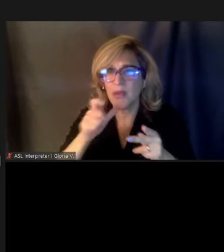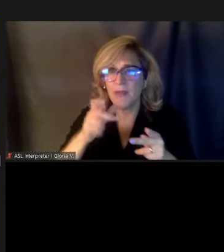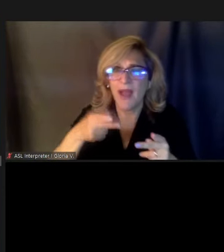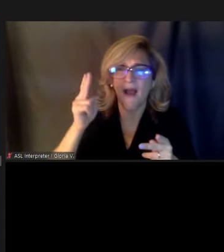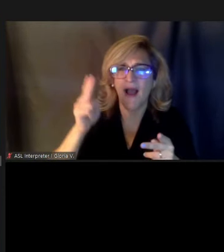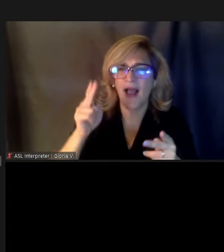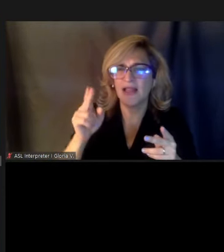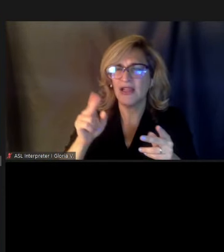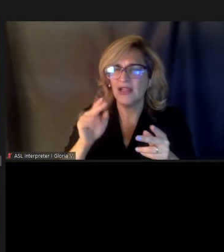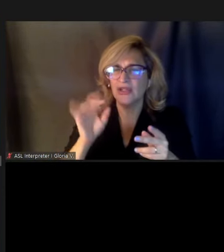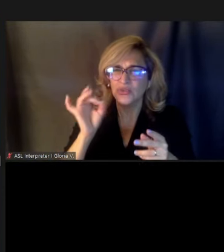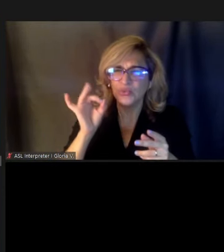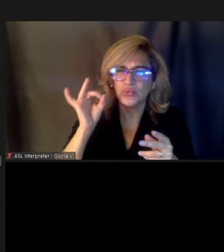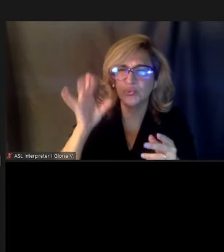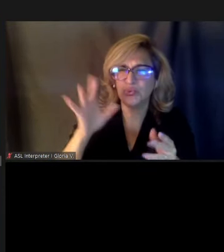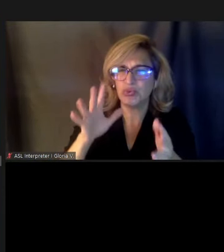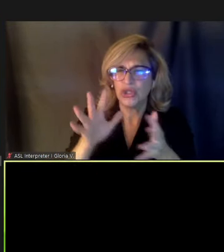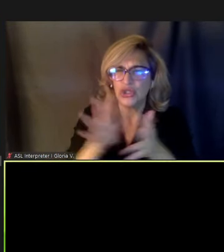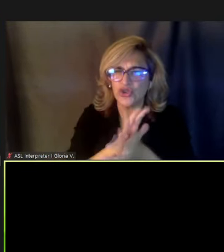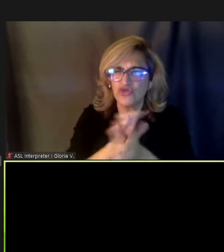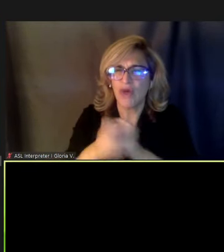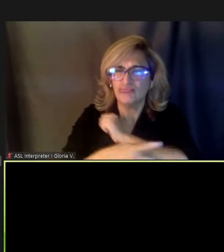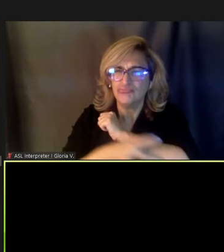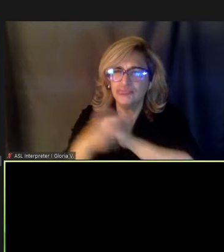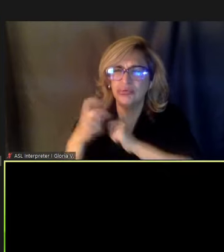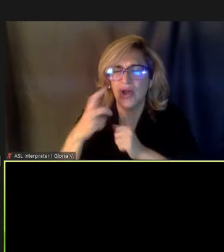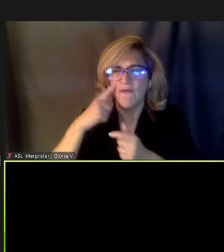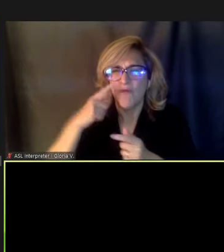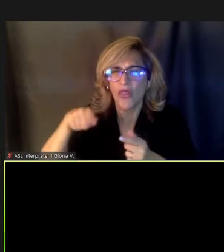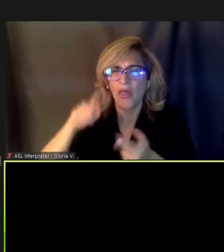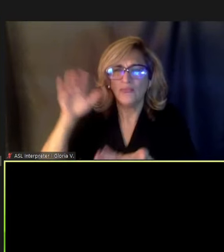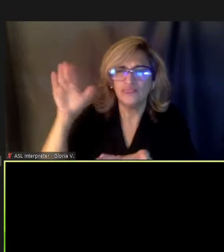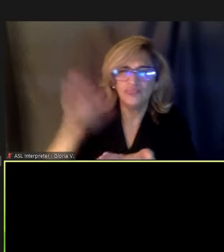parties additional discounts. Thank you for your time.